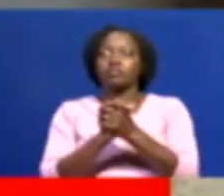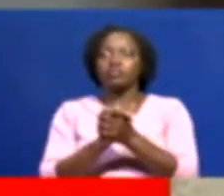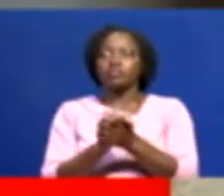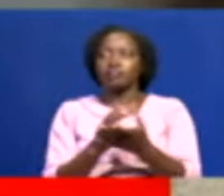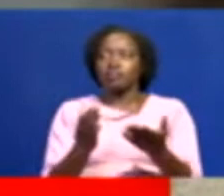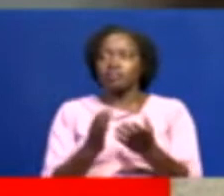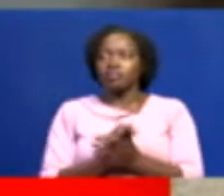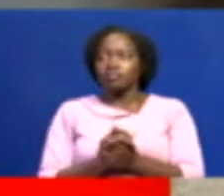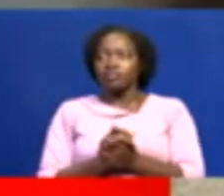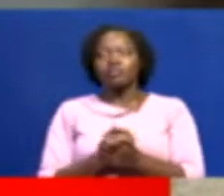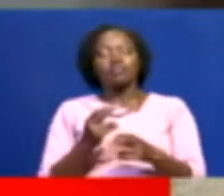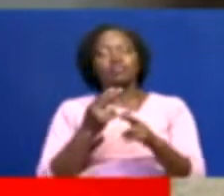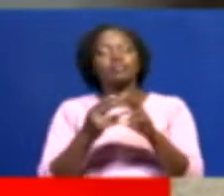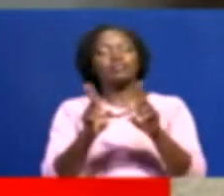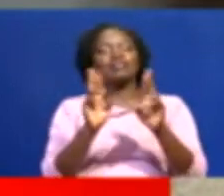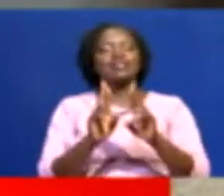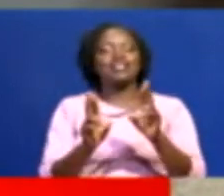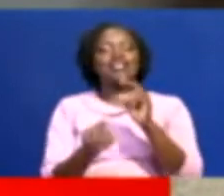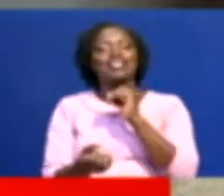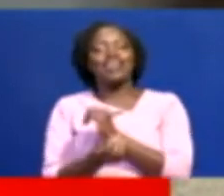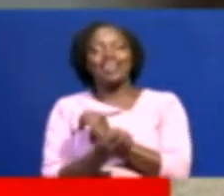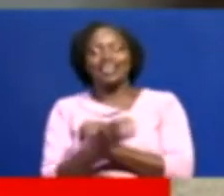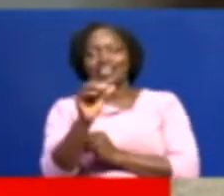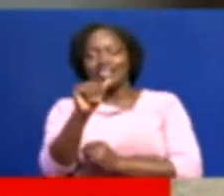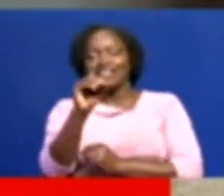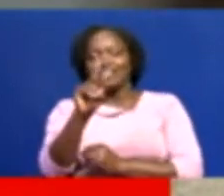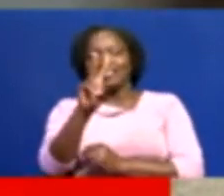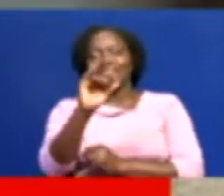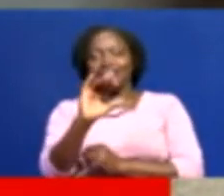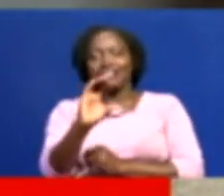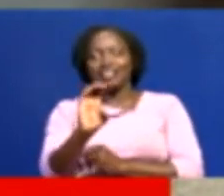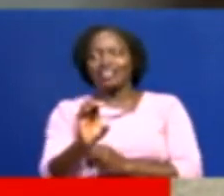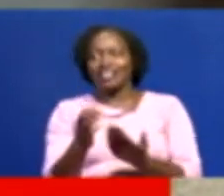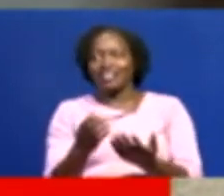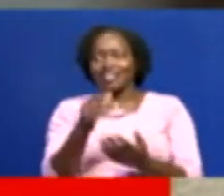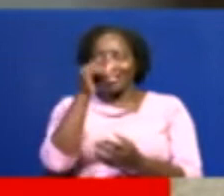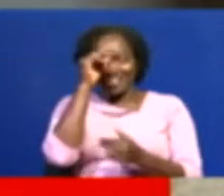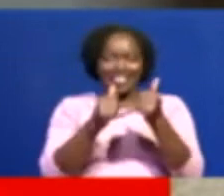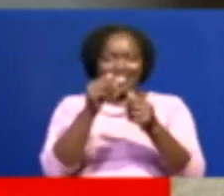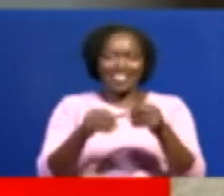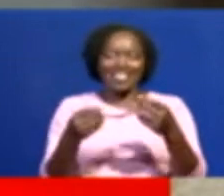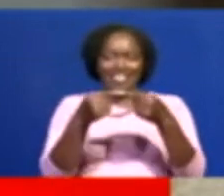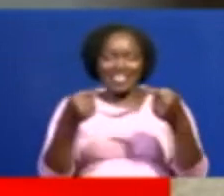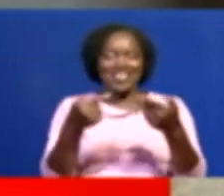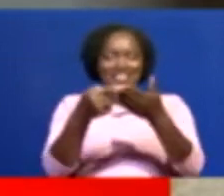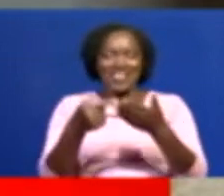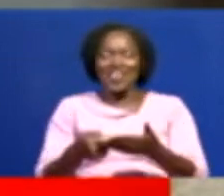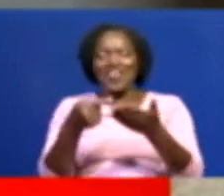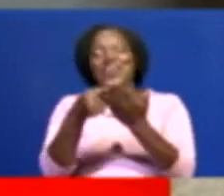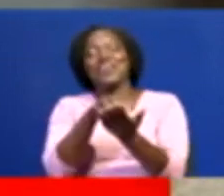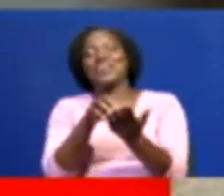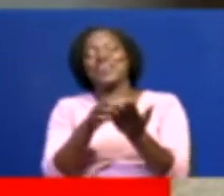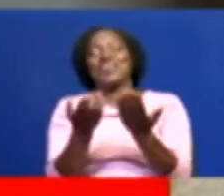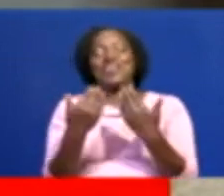you, Advice, given that your name already is Advice. What advice can you give the government and the opposition in terms of dialogue? You see the situation that